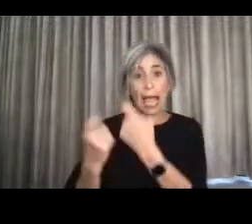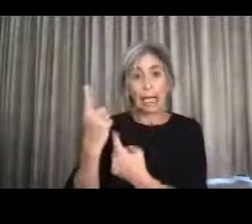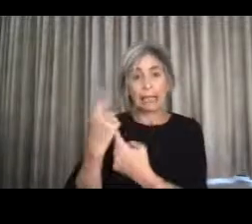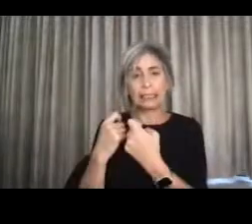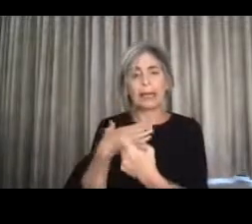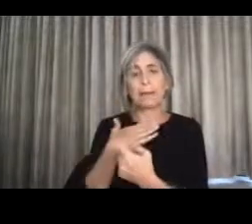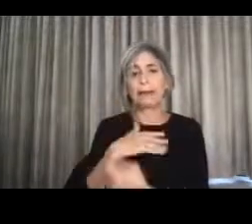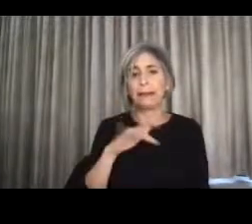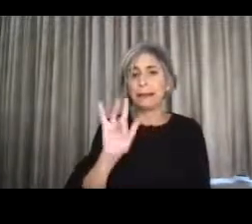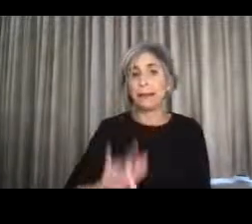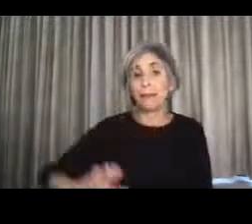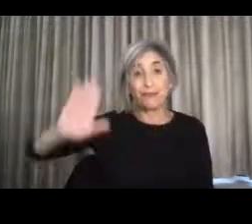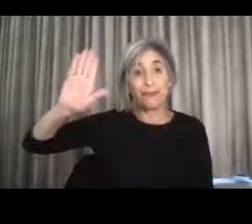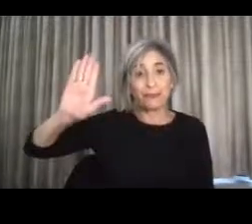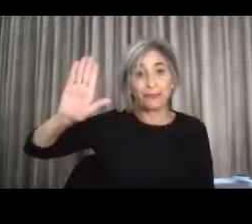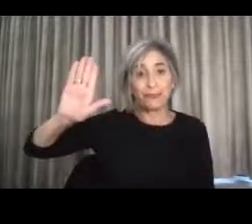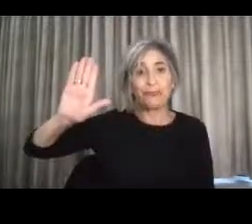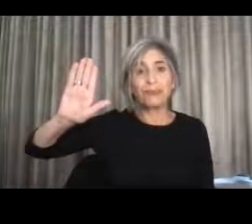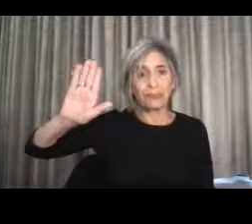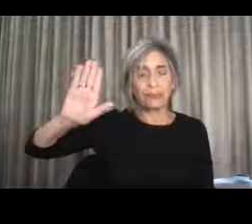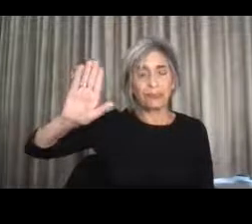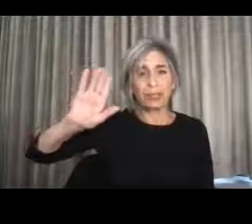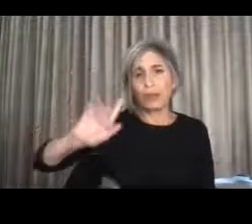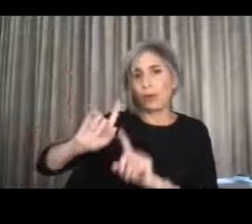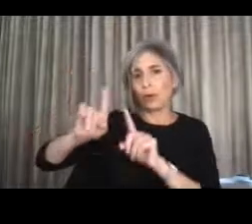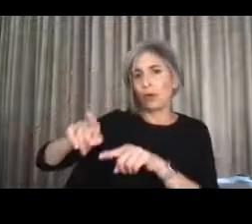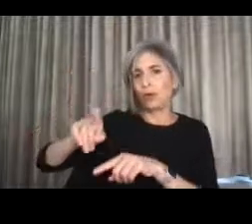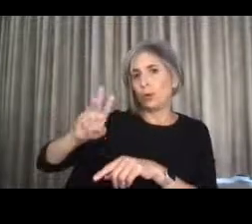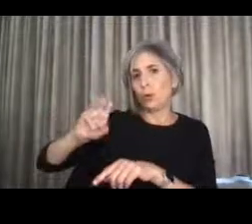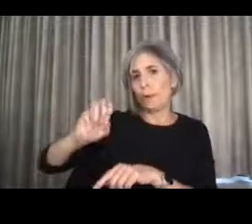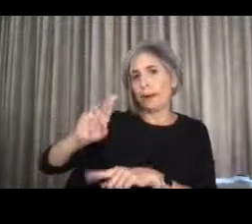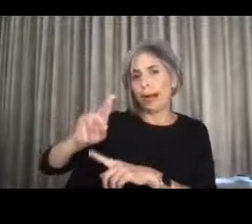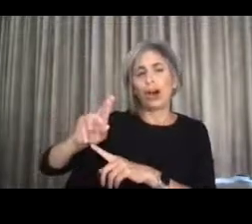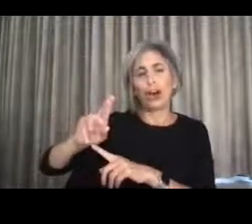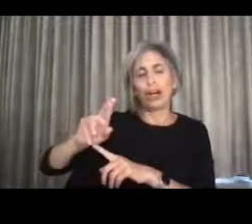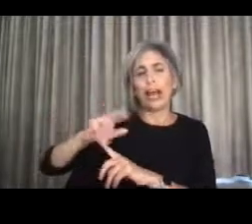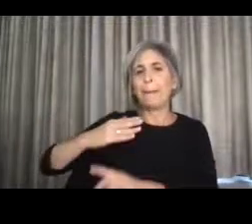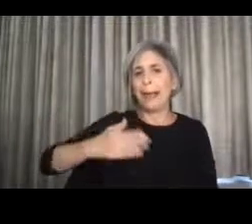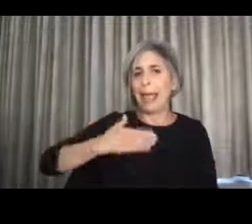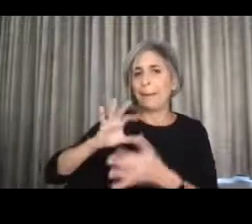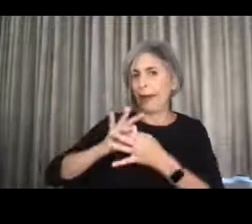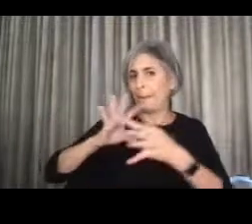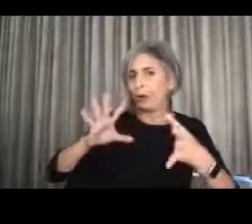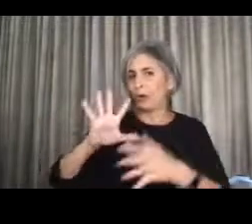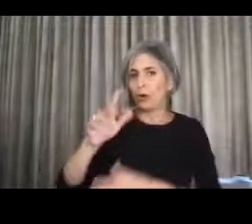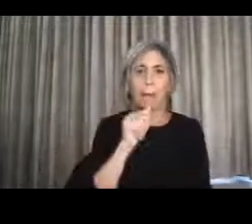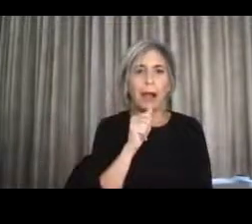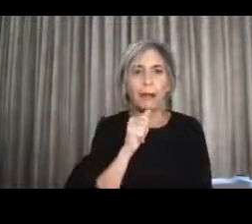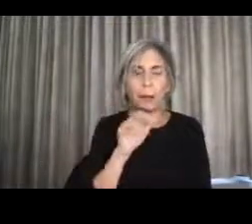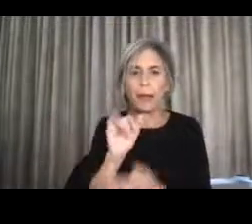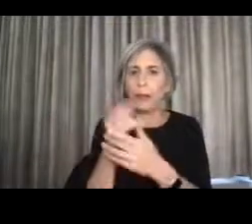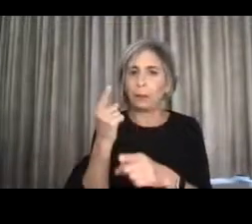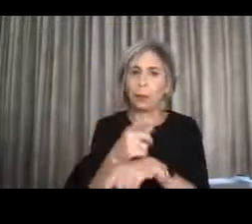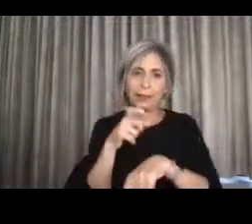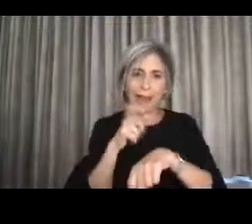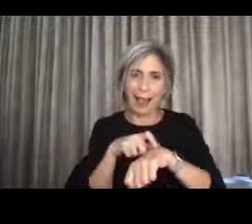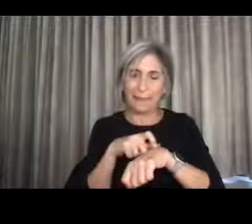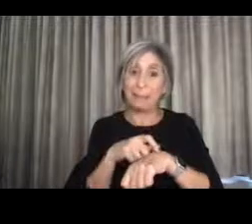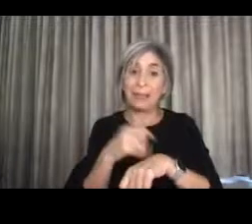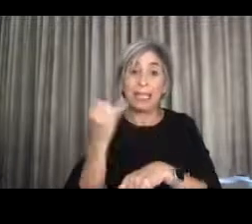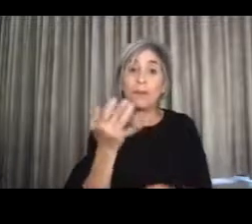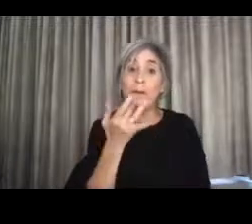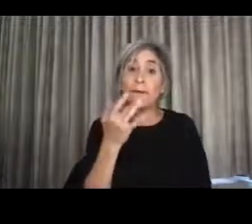click on the raise hand icon on the GoToWebinar interface, and I'll gladly unmute your microphone at the appropriate time. If you prefer